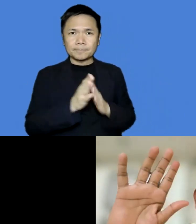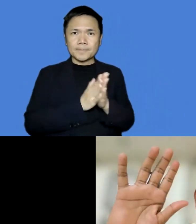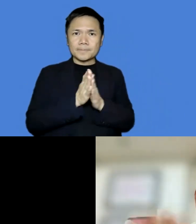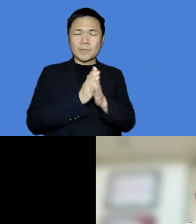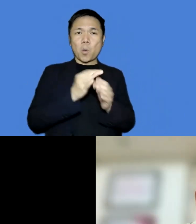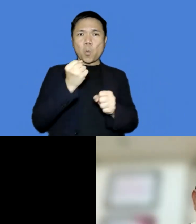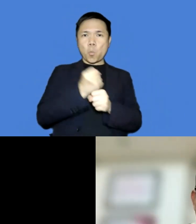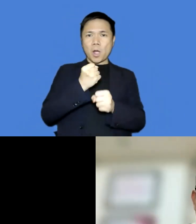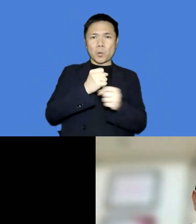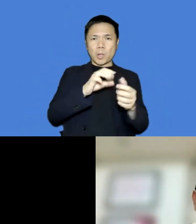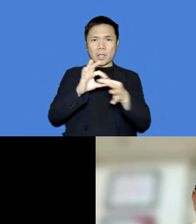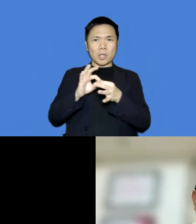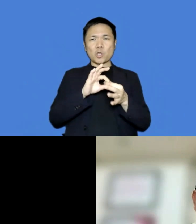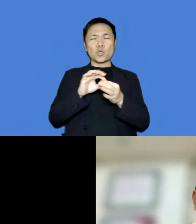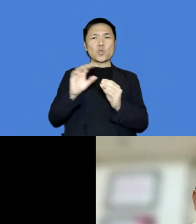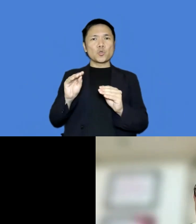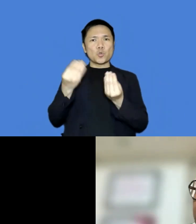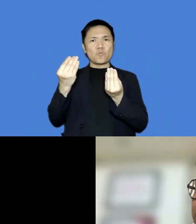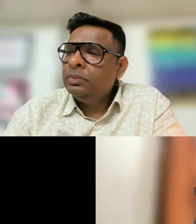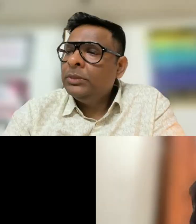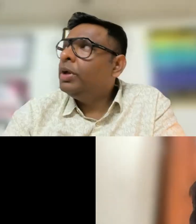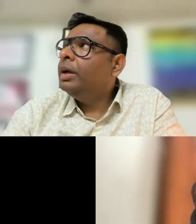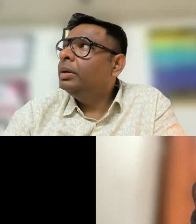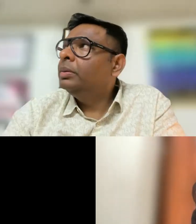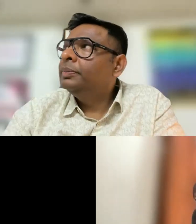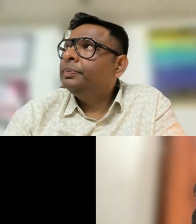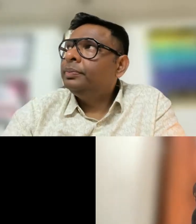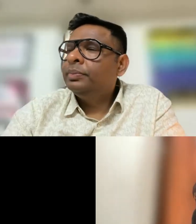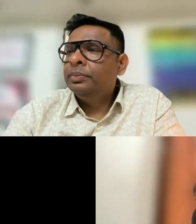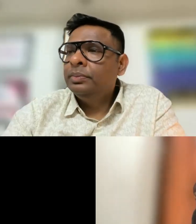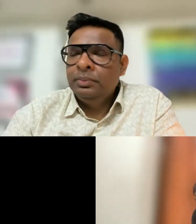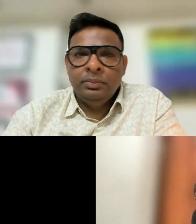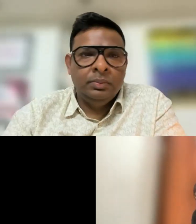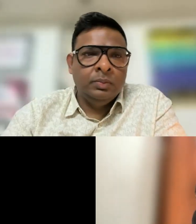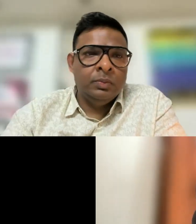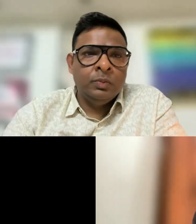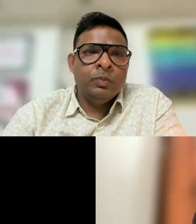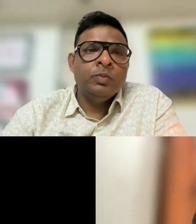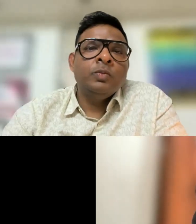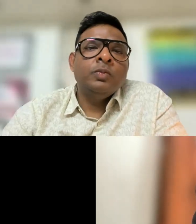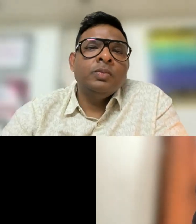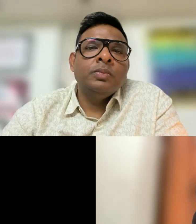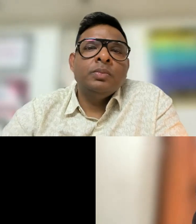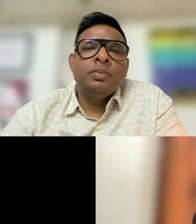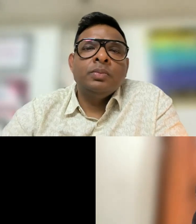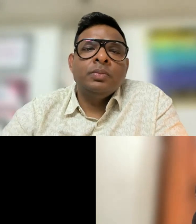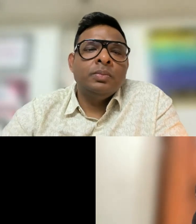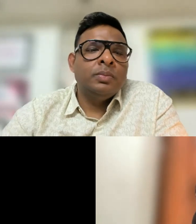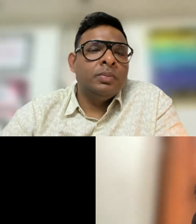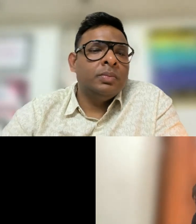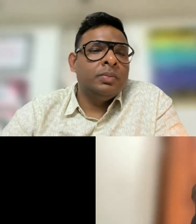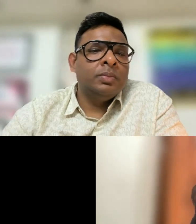working with youth with disabilities, and I think we have some specialists here on our panel who can speak to